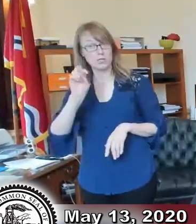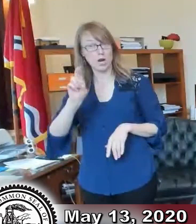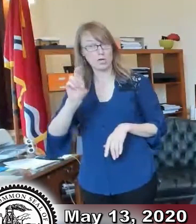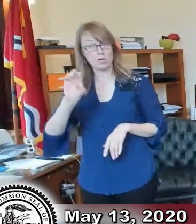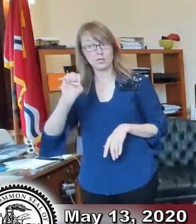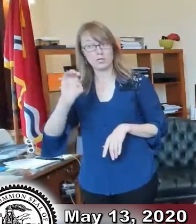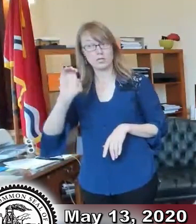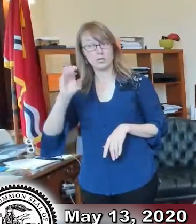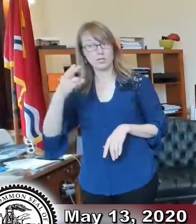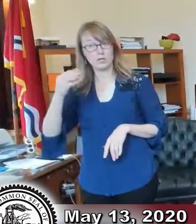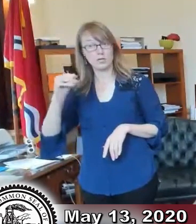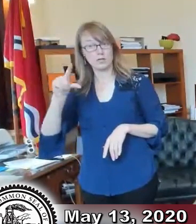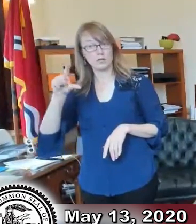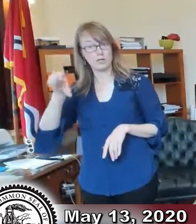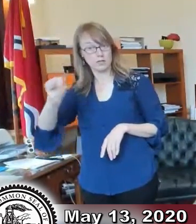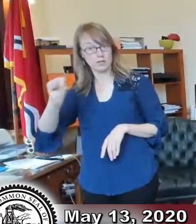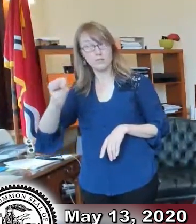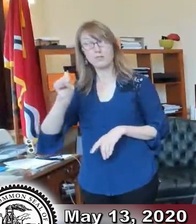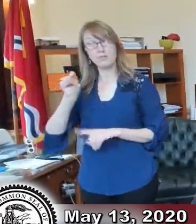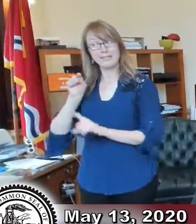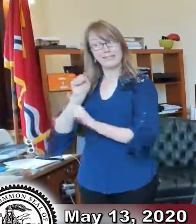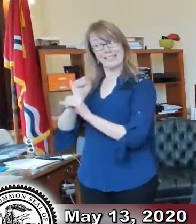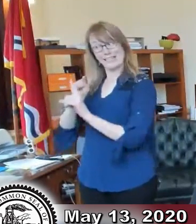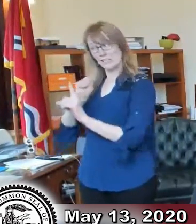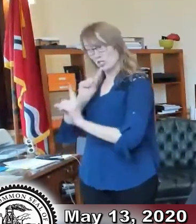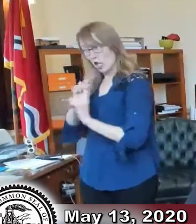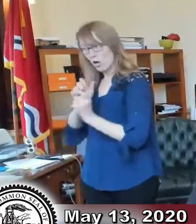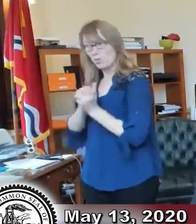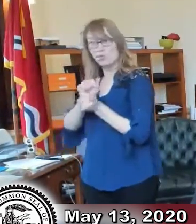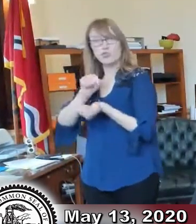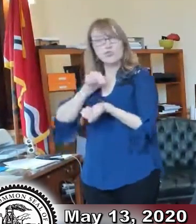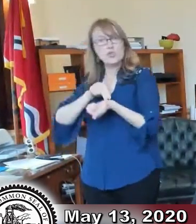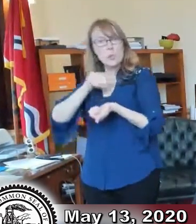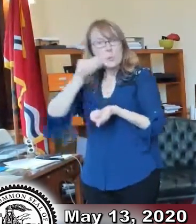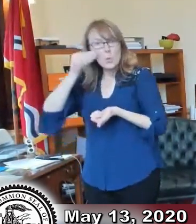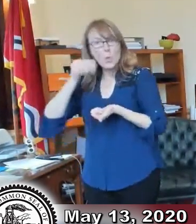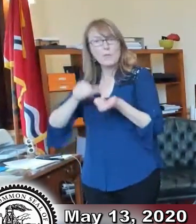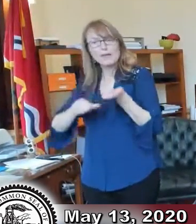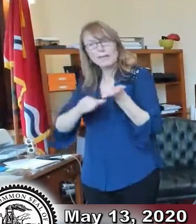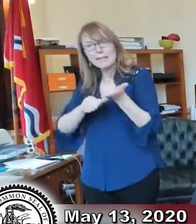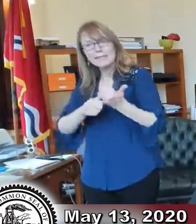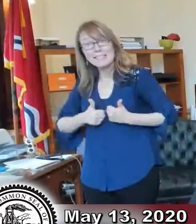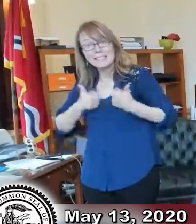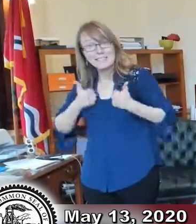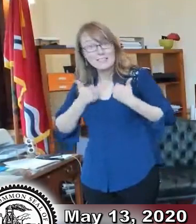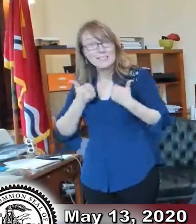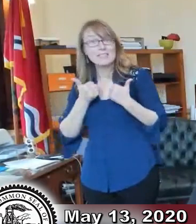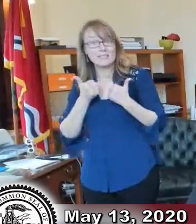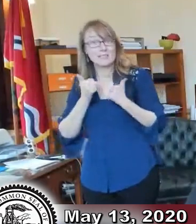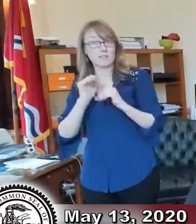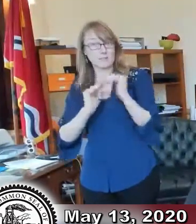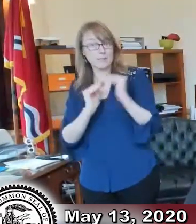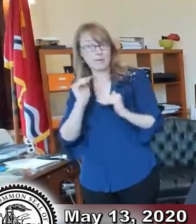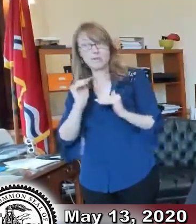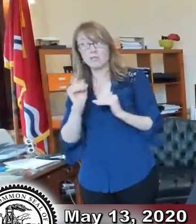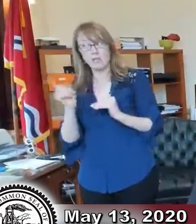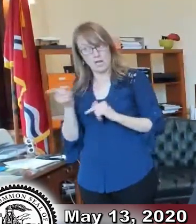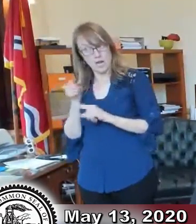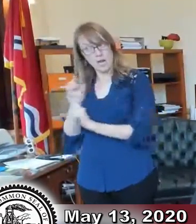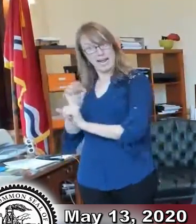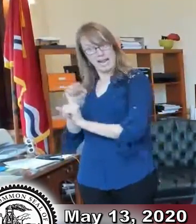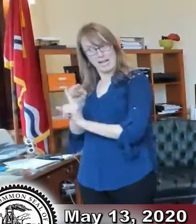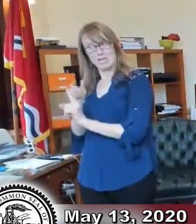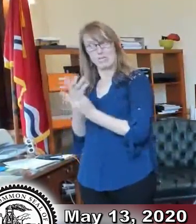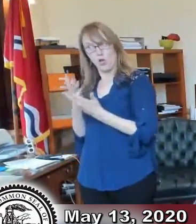directly with nursing homes, assisted living facilities. He's been to many of them to make sure that they have the PPE that